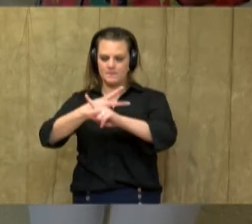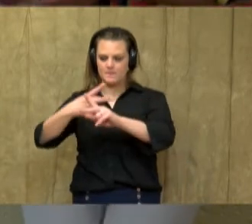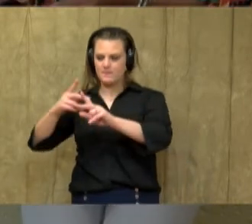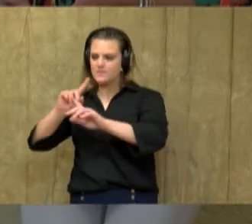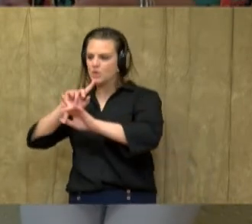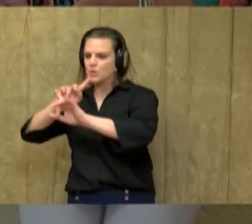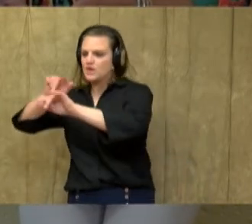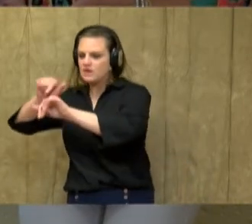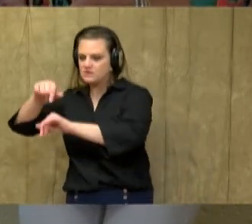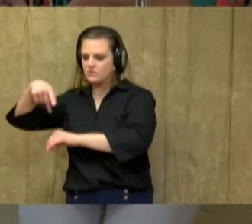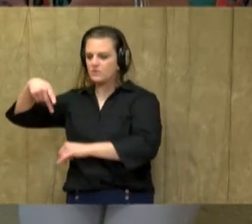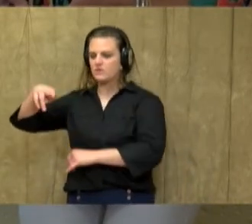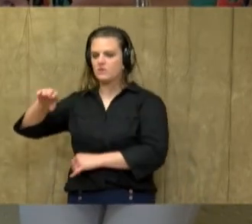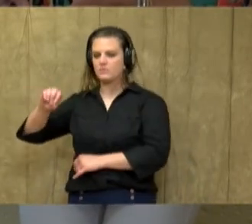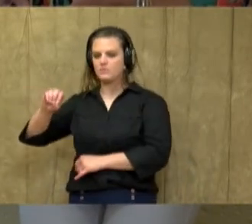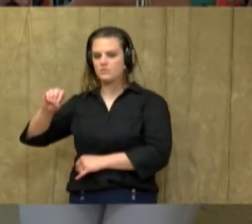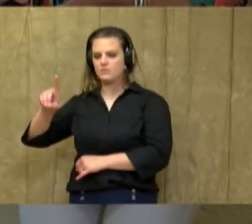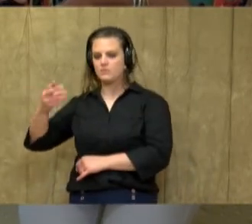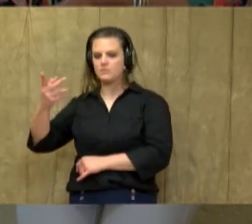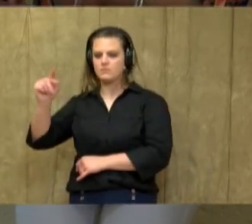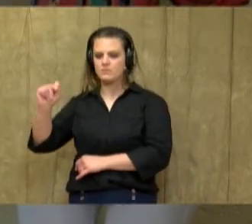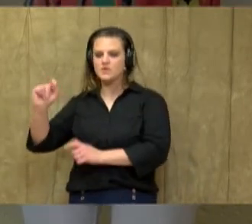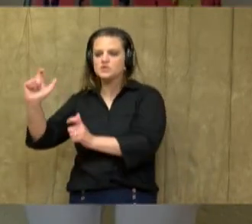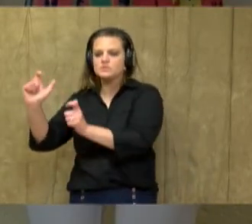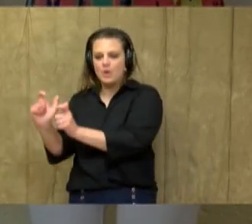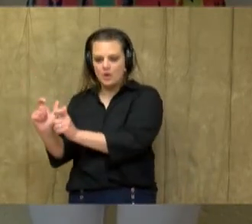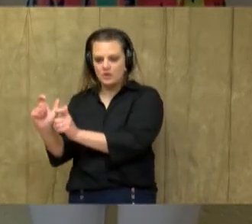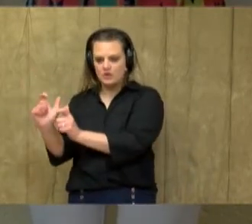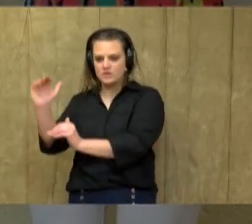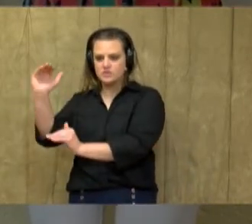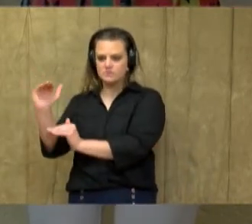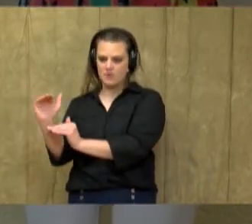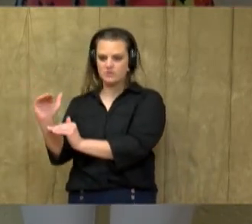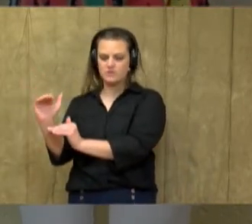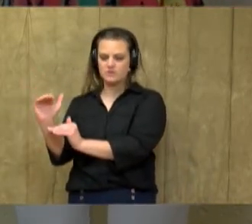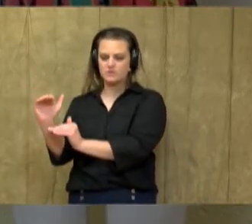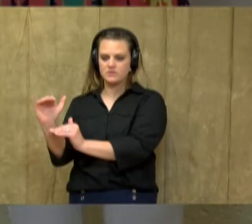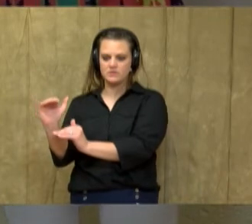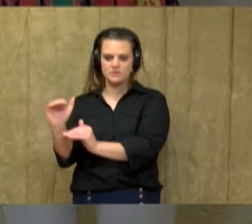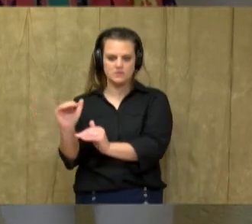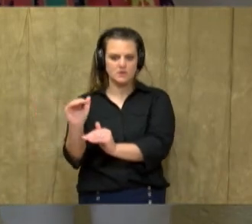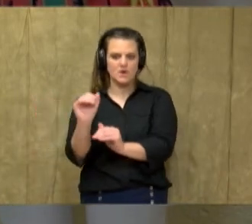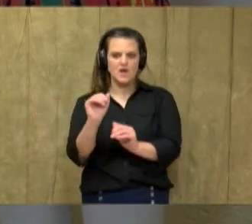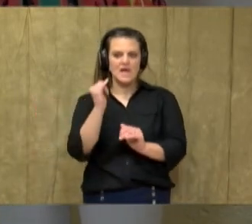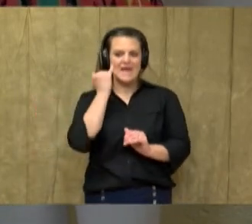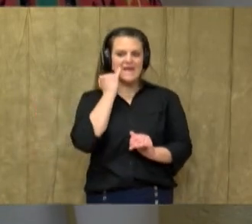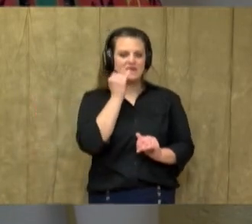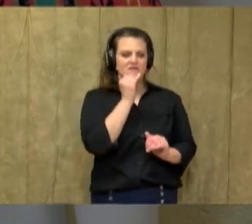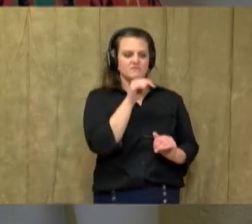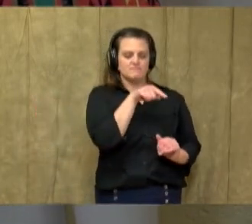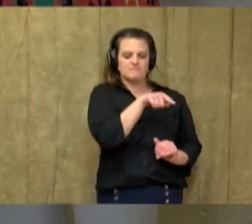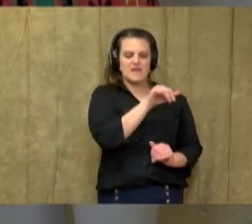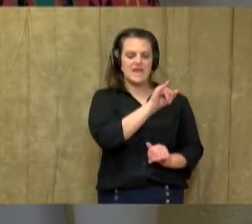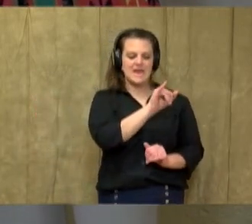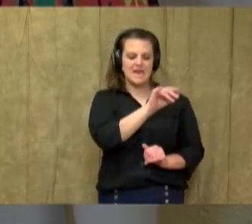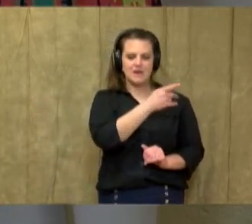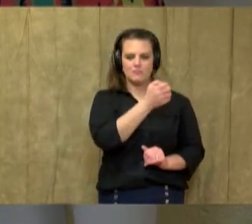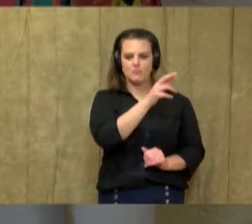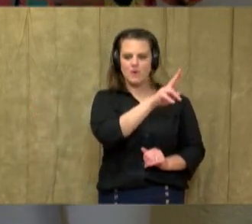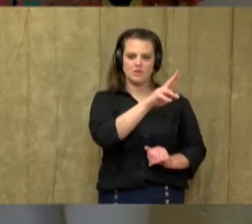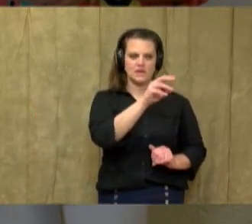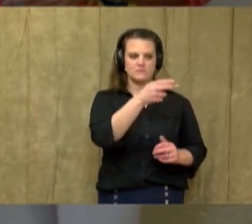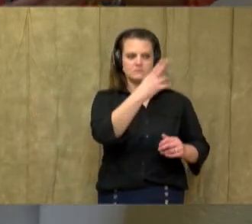be smaller than those 2 fractions, unless those 2 fractions are improper. They have a higher numerator